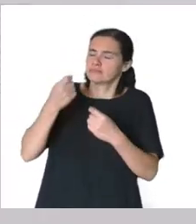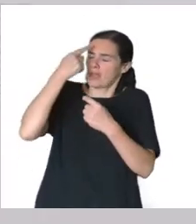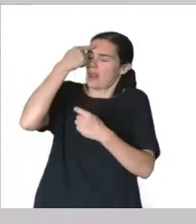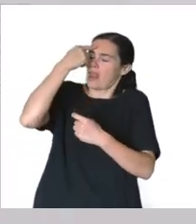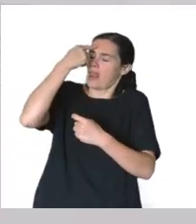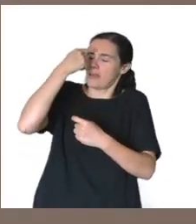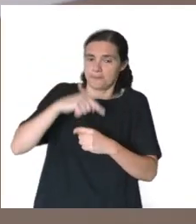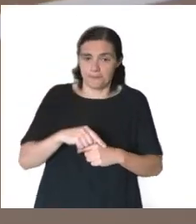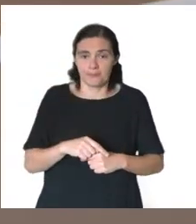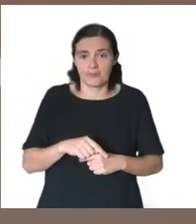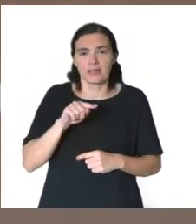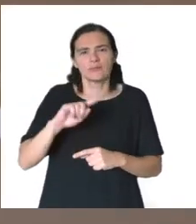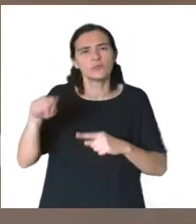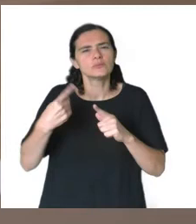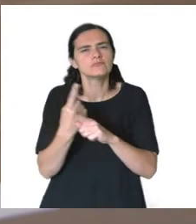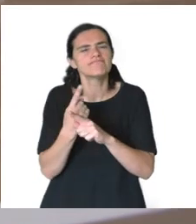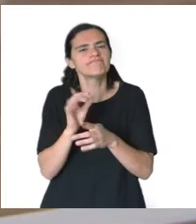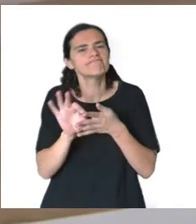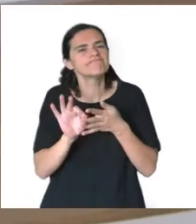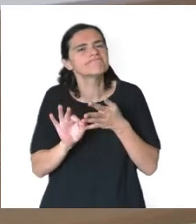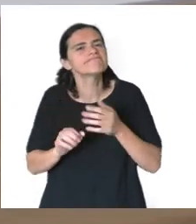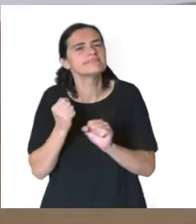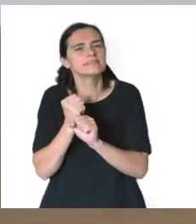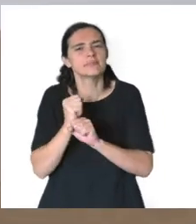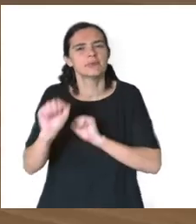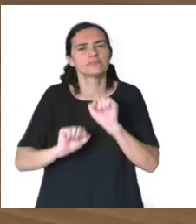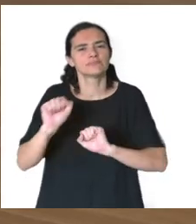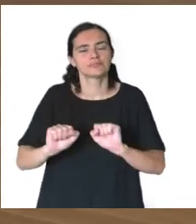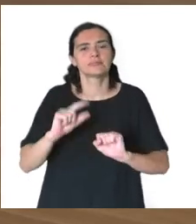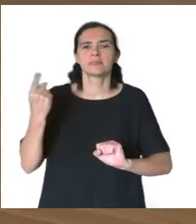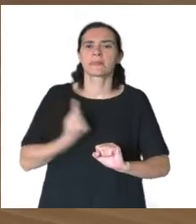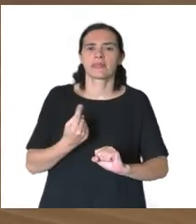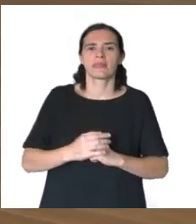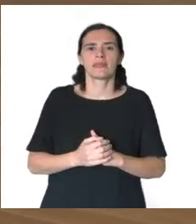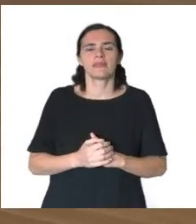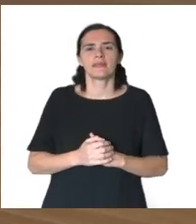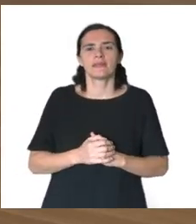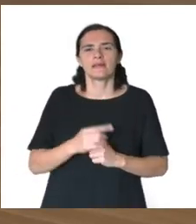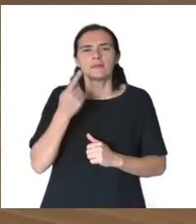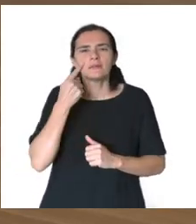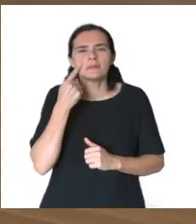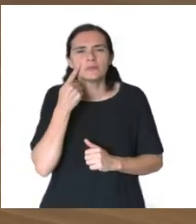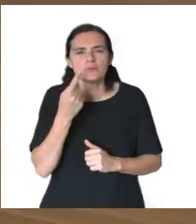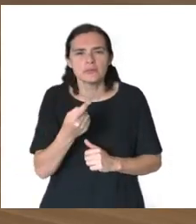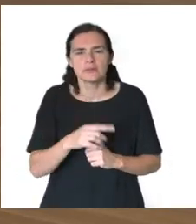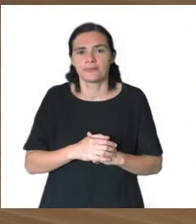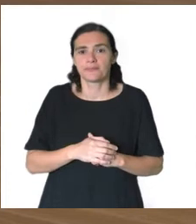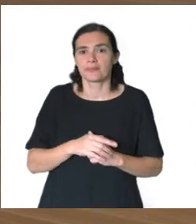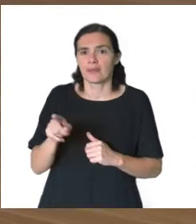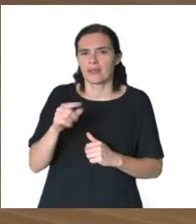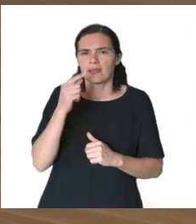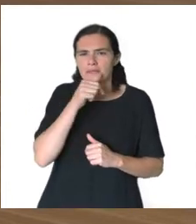coming back to you. There's another aspect of Yoko Ono's work that needs to be